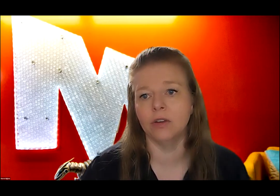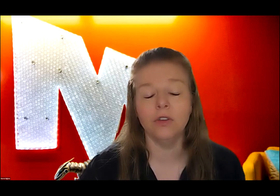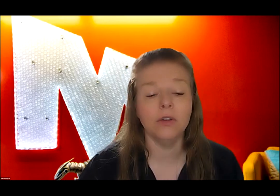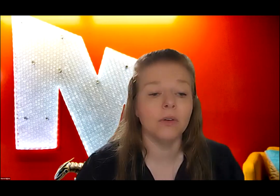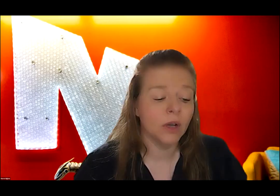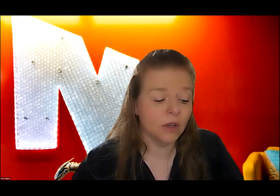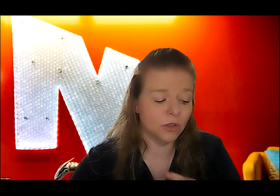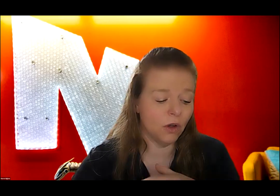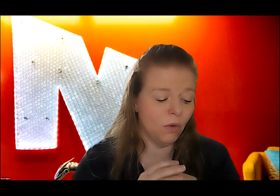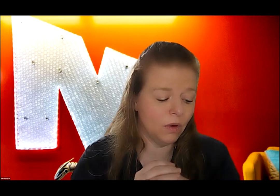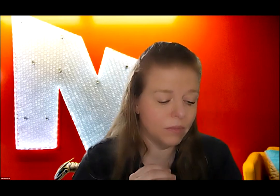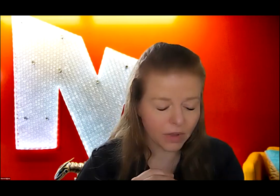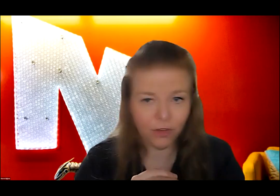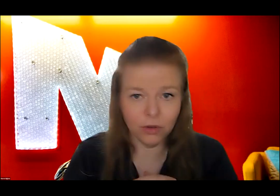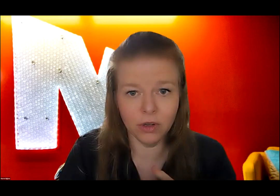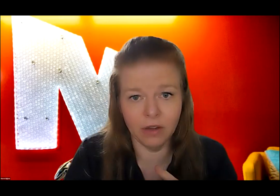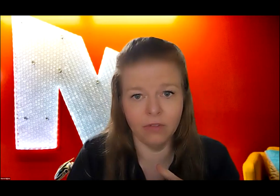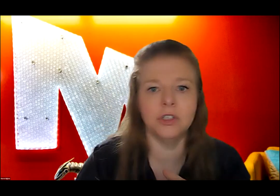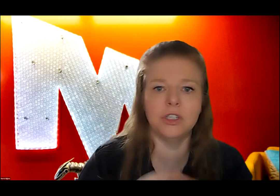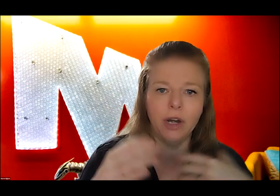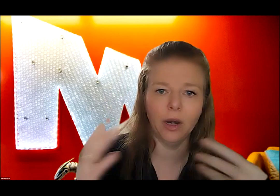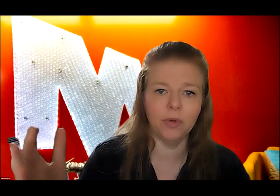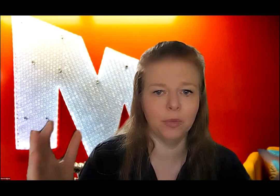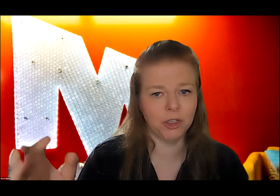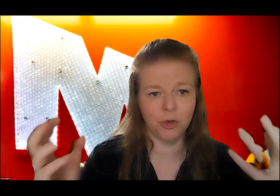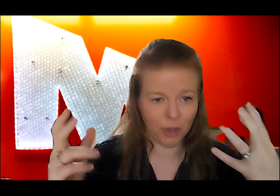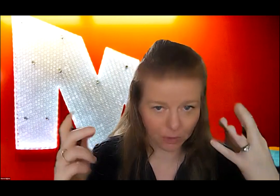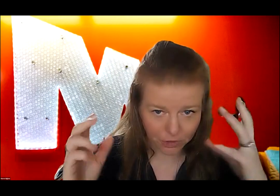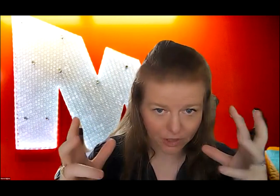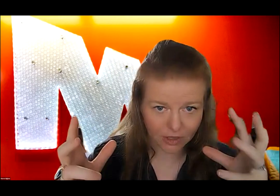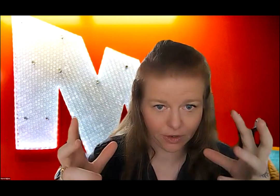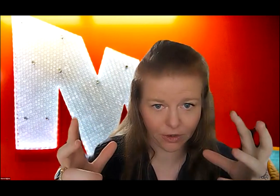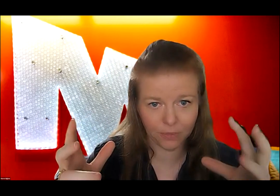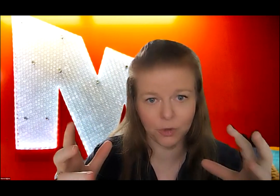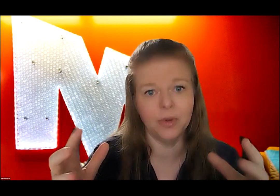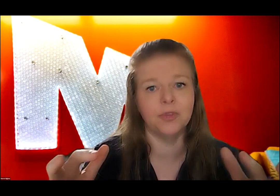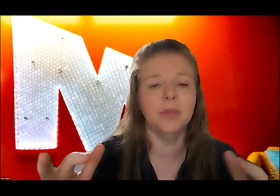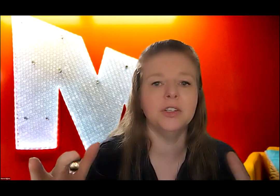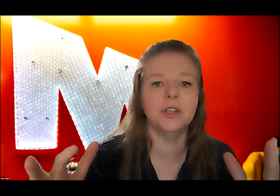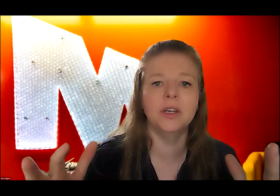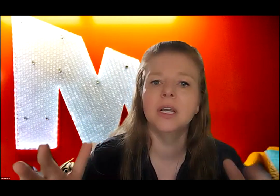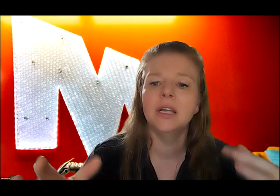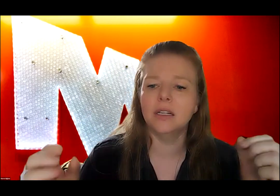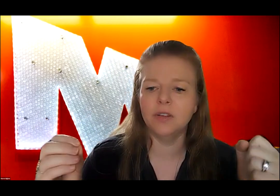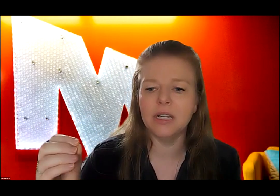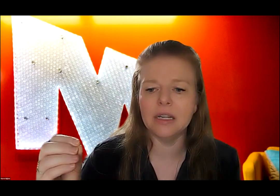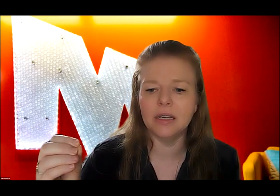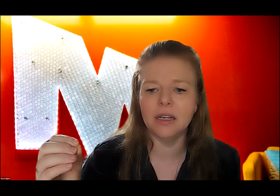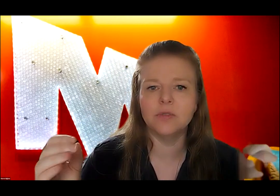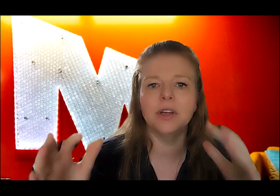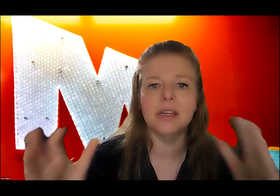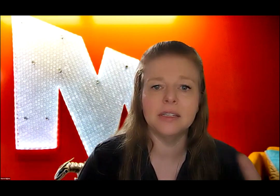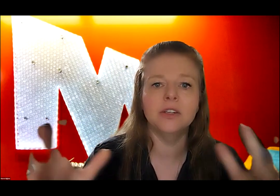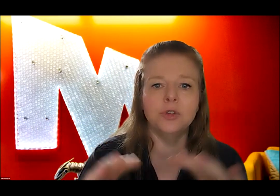you're trying to do. So if you're looking for just straight up information and people are just there to absorb information, it's very,